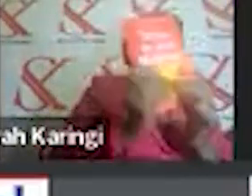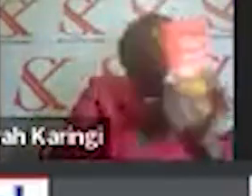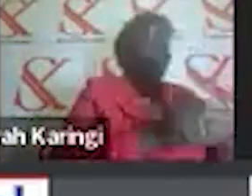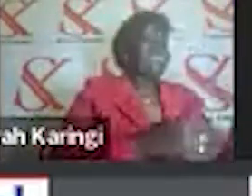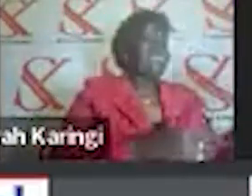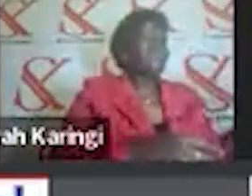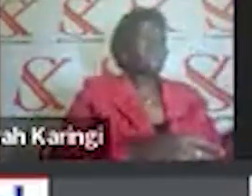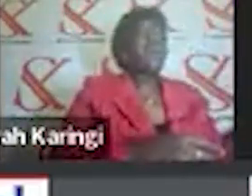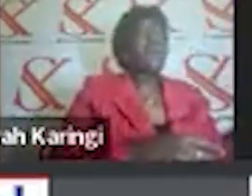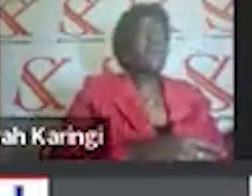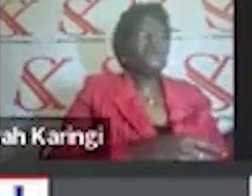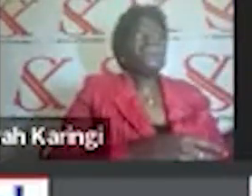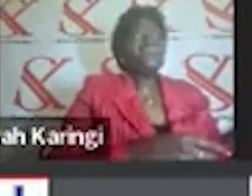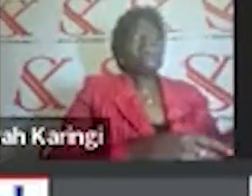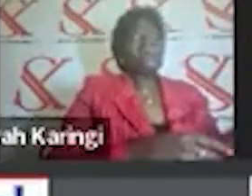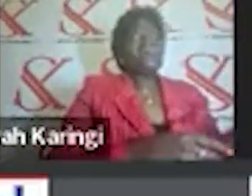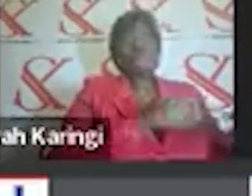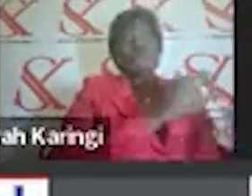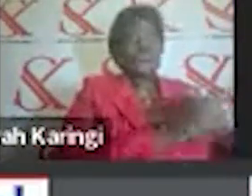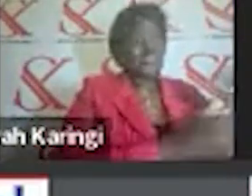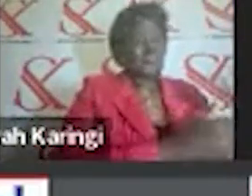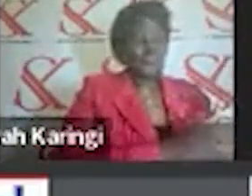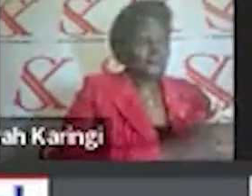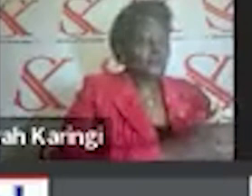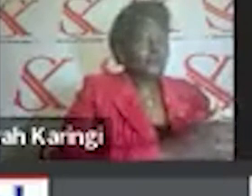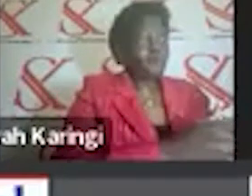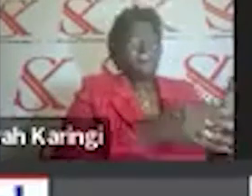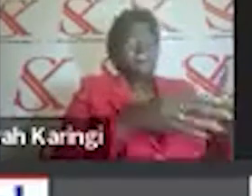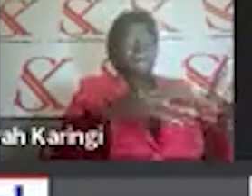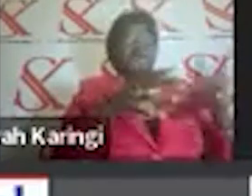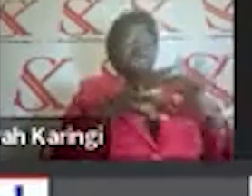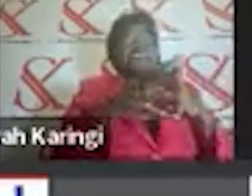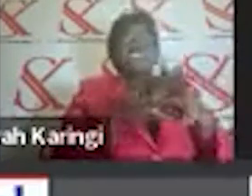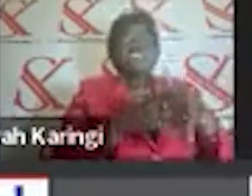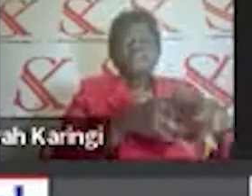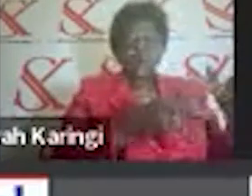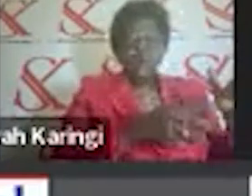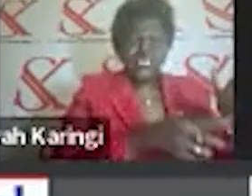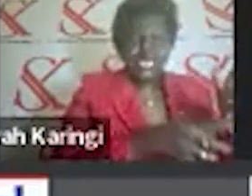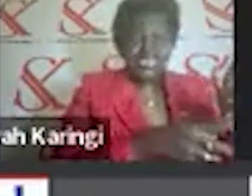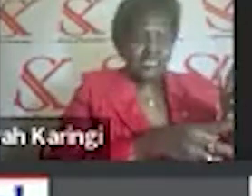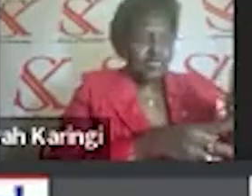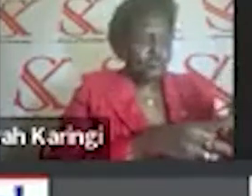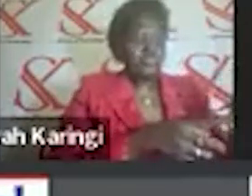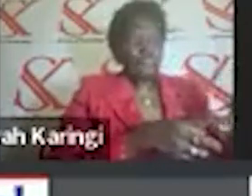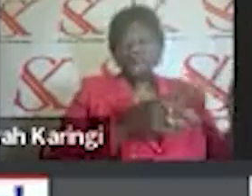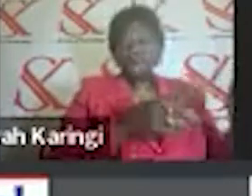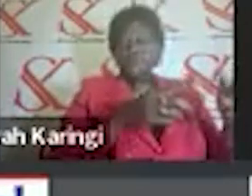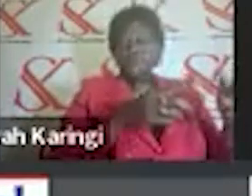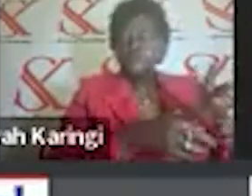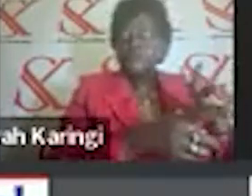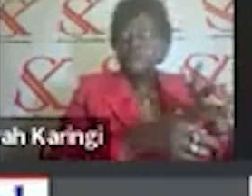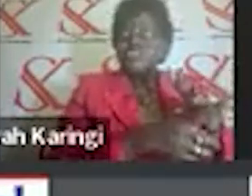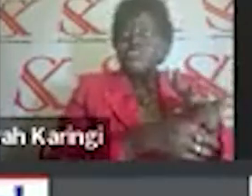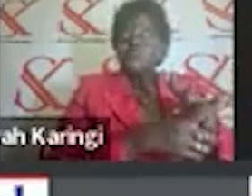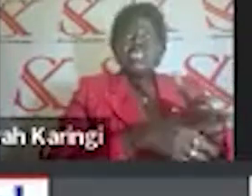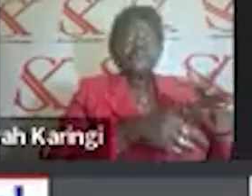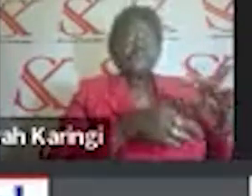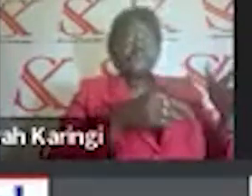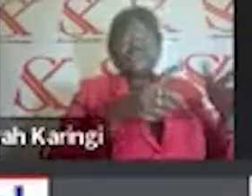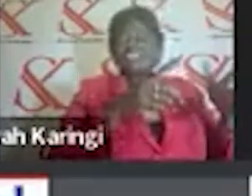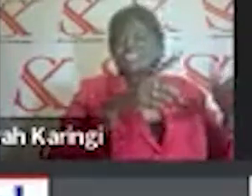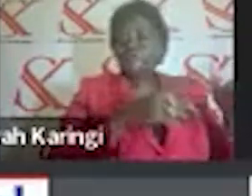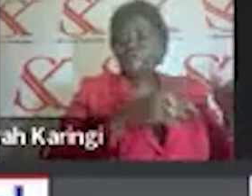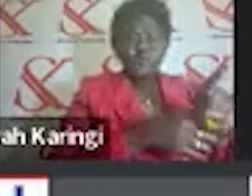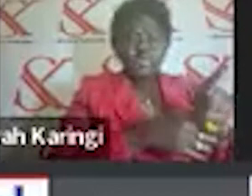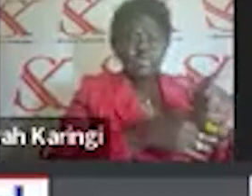You can listen to a book, either, of course, audio and audio book. You can listen to podcasts. You can go to YouTube. You can